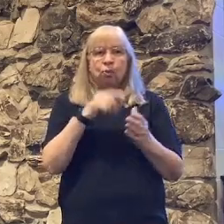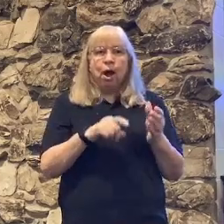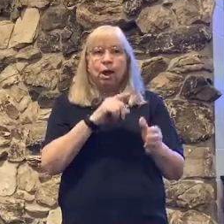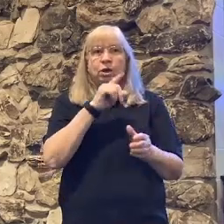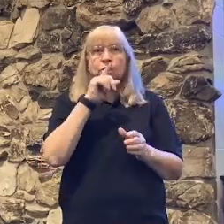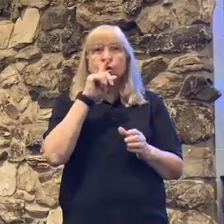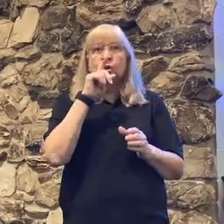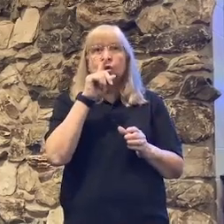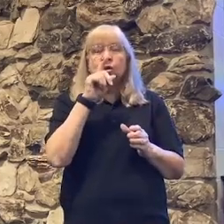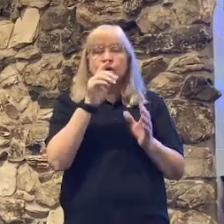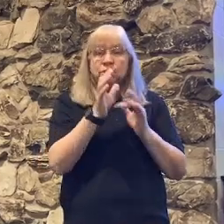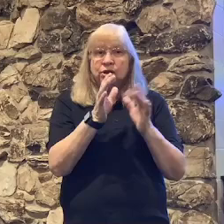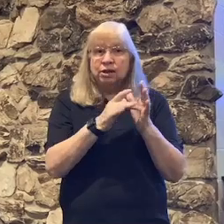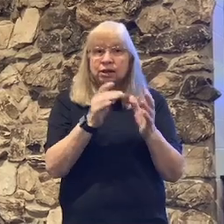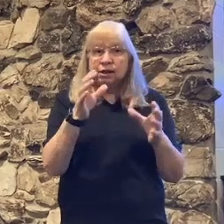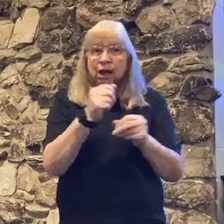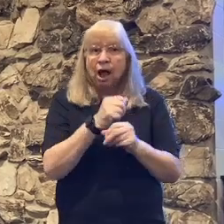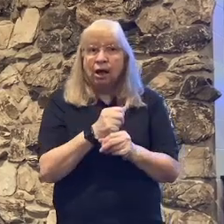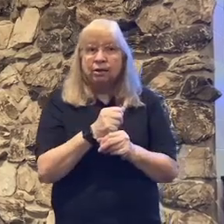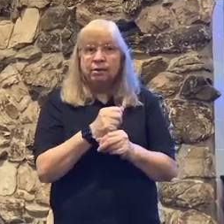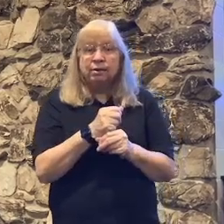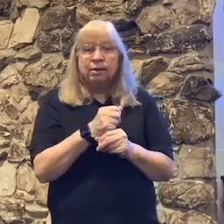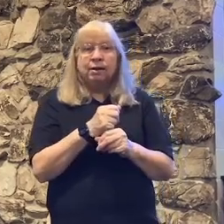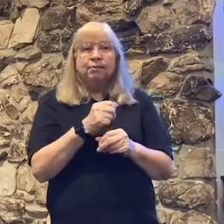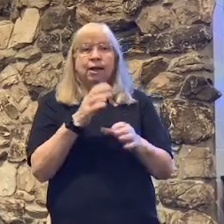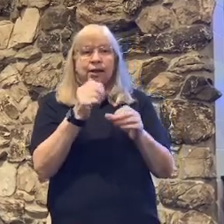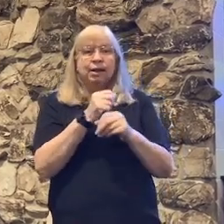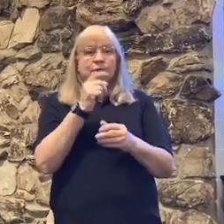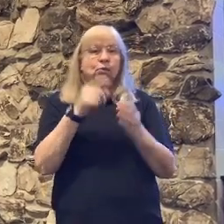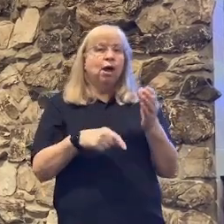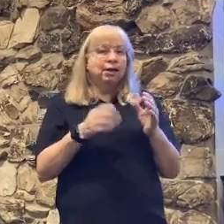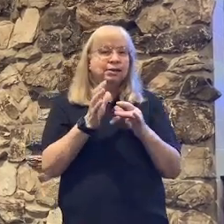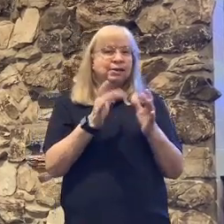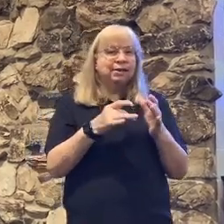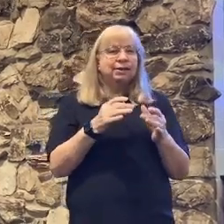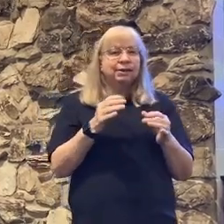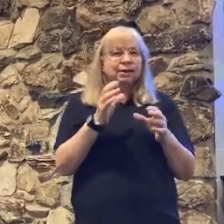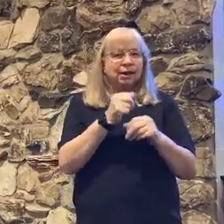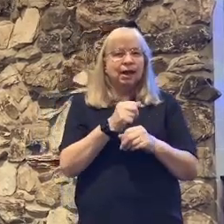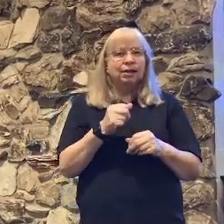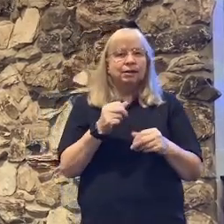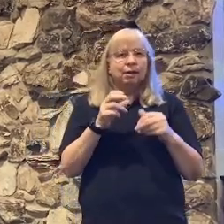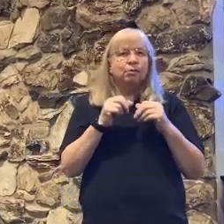if they get what Jesus got, that means they continue to live. Right?